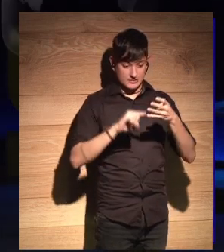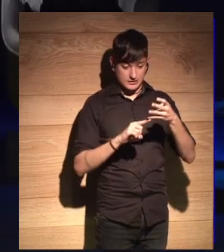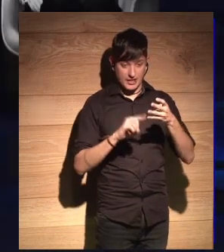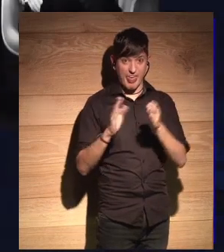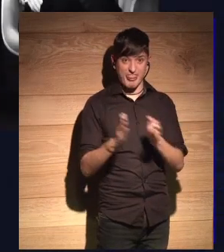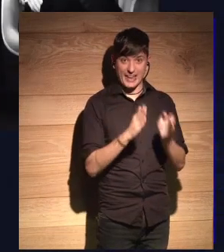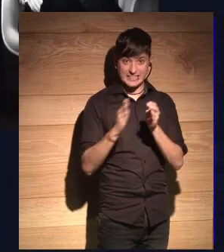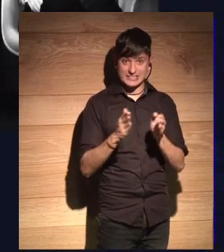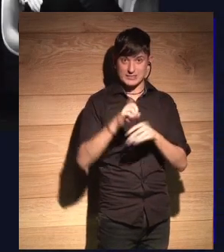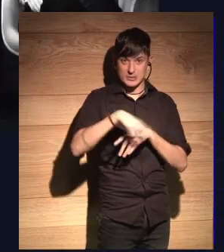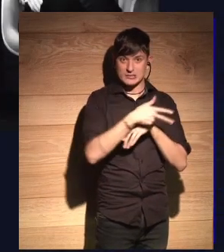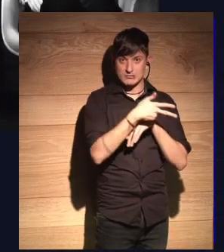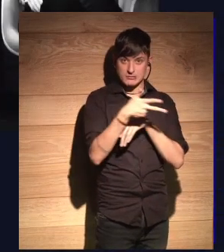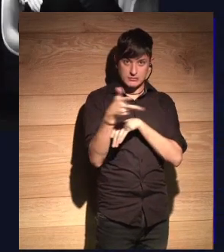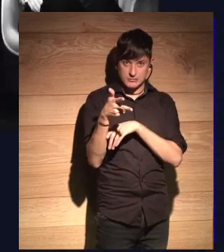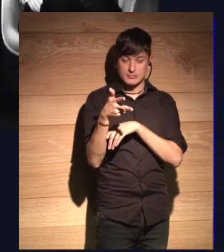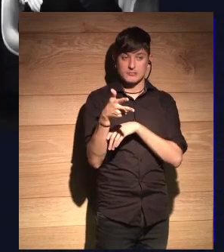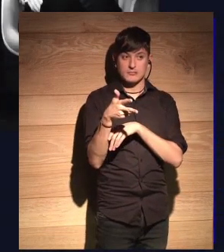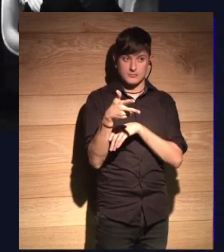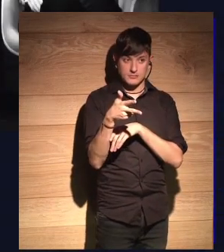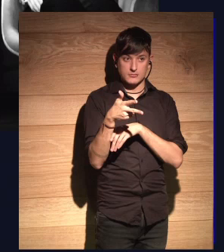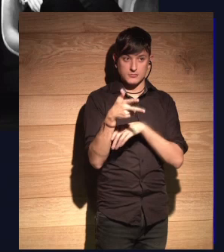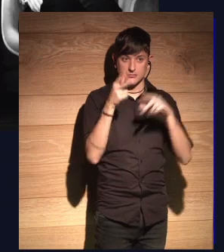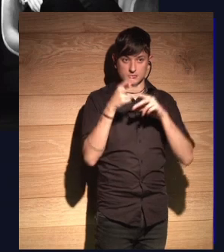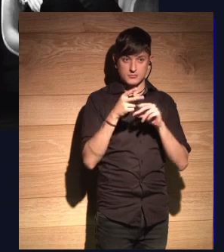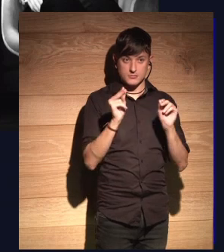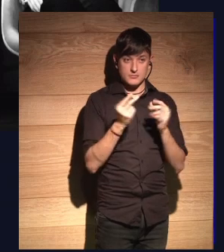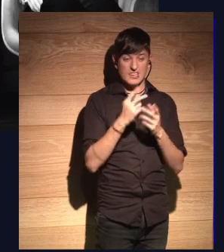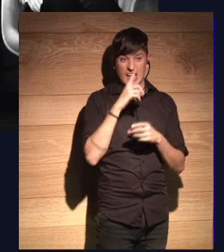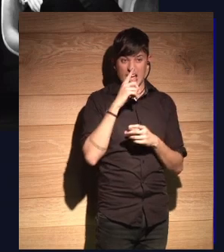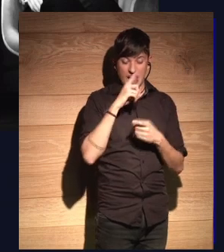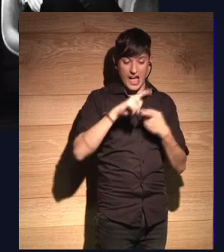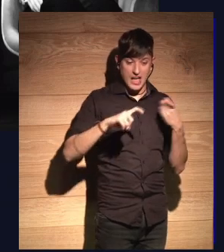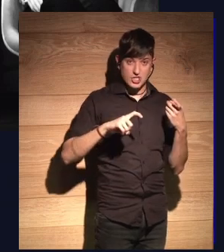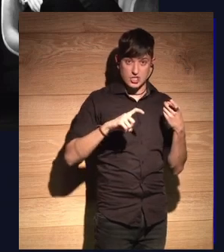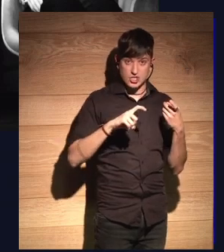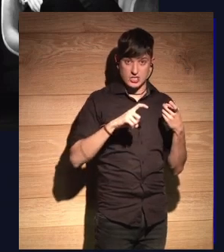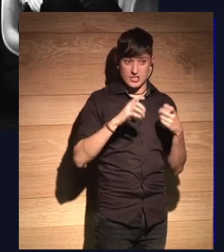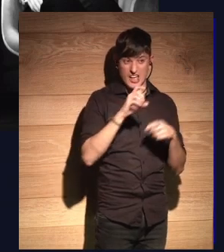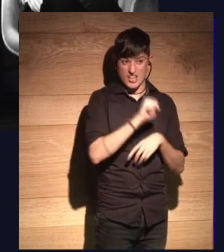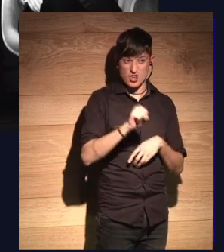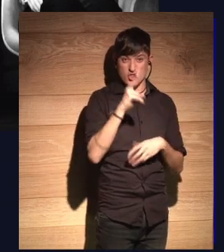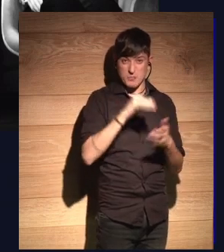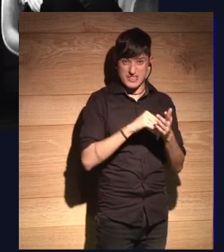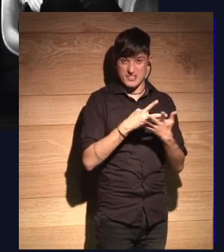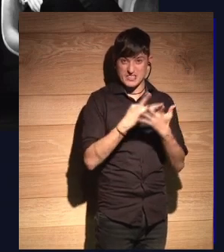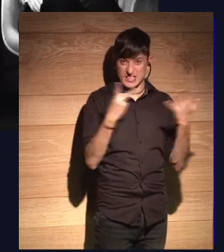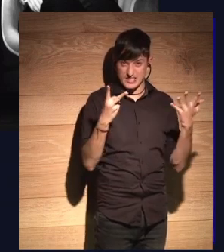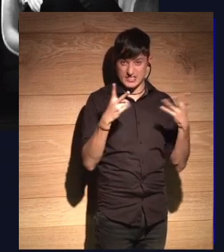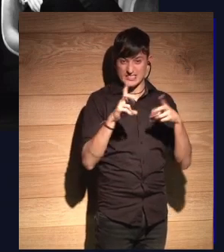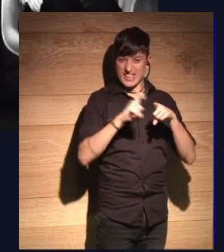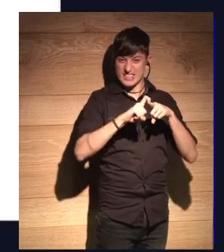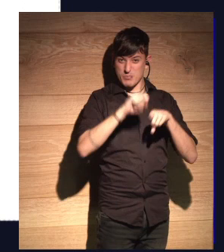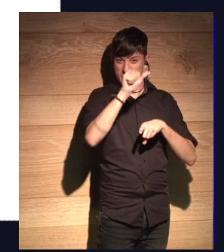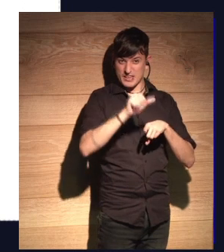each year we would do a different scene, different genre. So by this time it was 2017, and I couldn't believe how